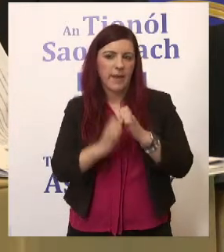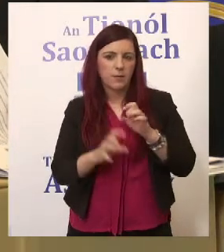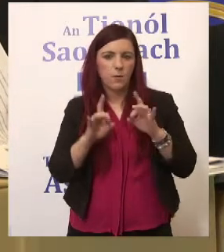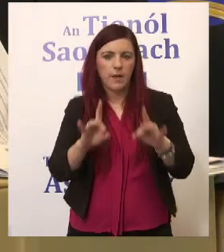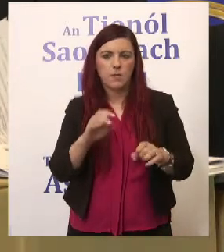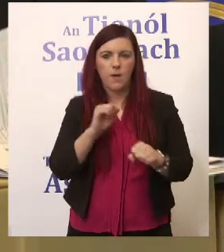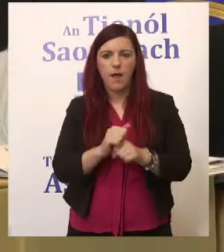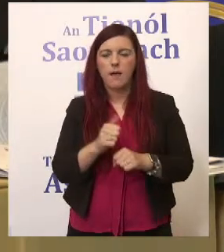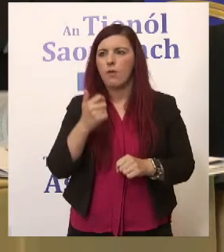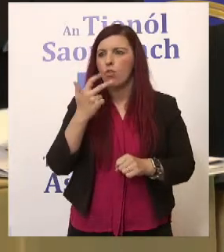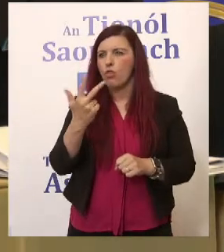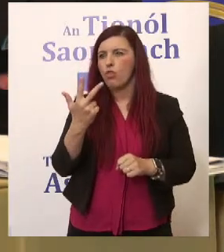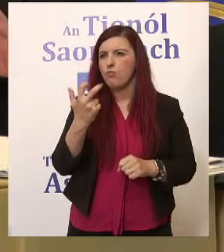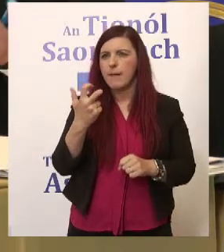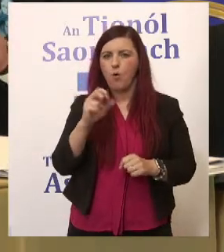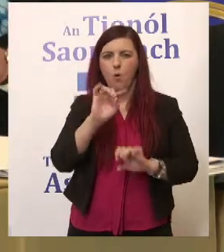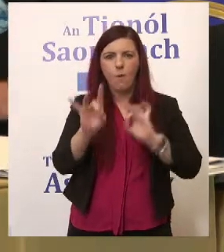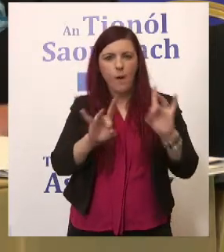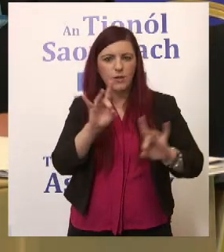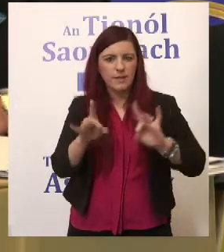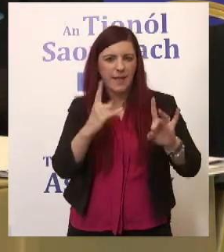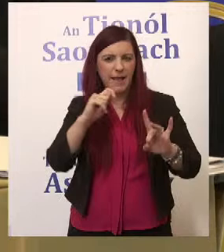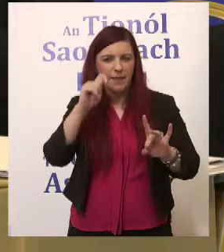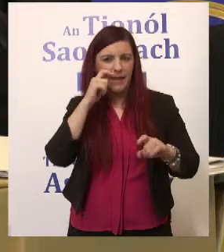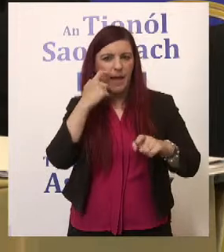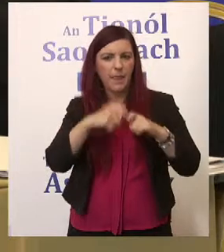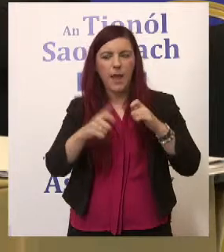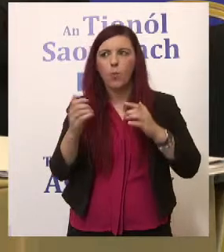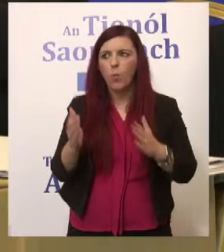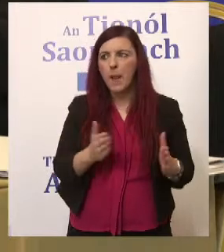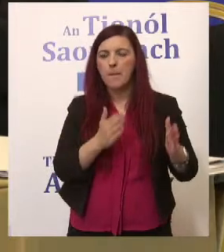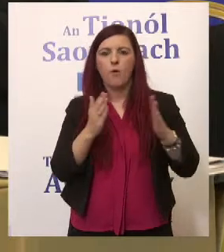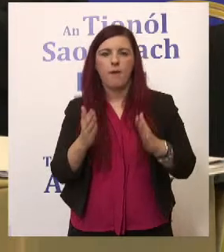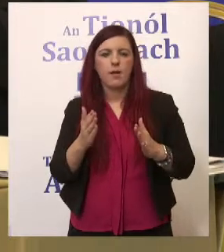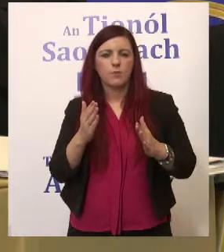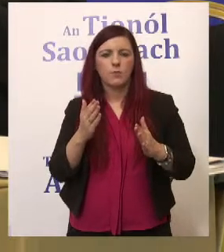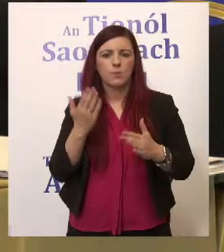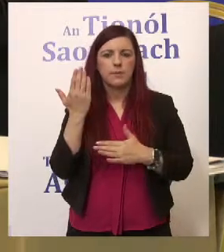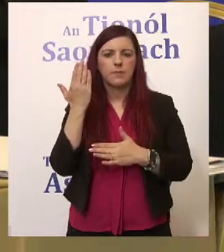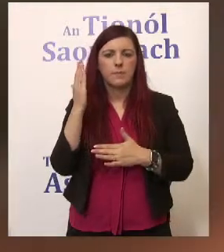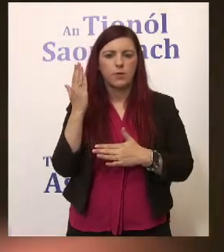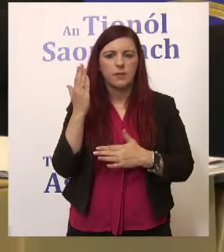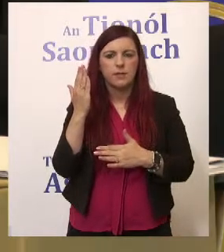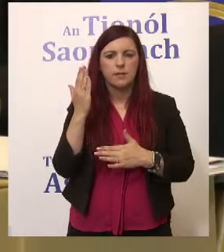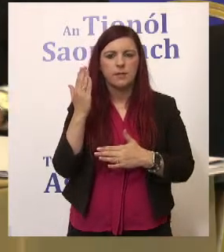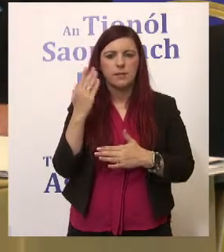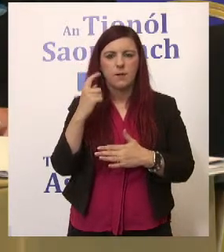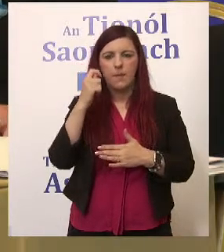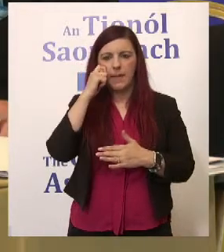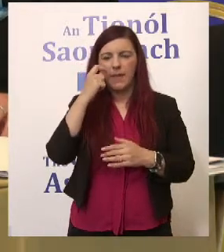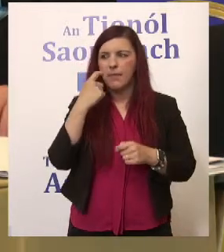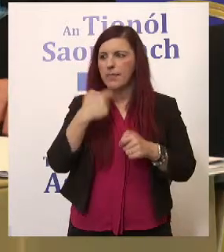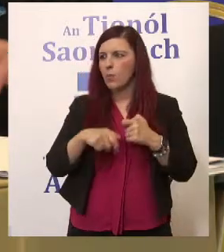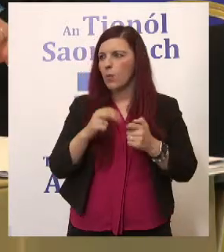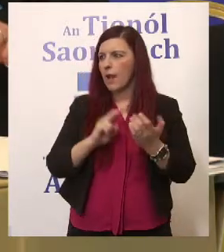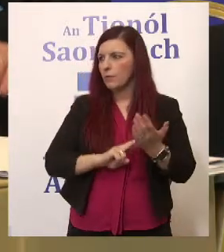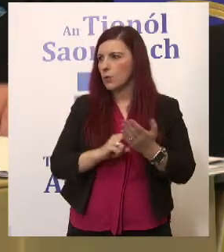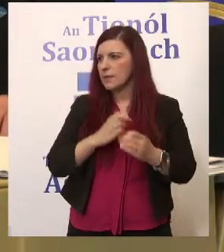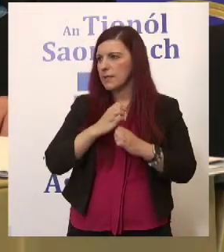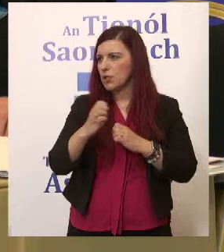3 tables to go, and then I think we'll have gone to each table that posed questions.